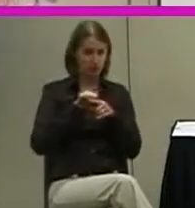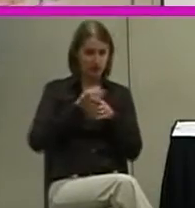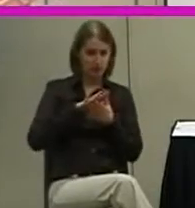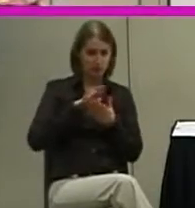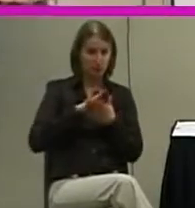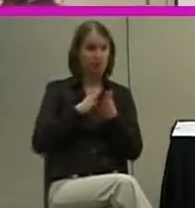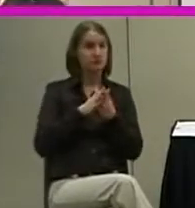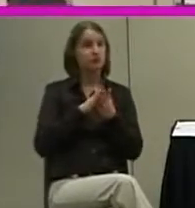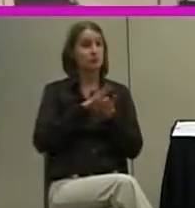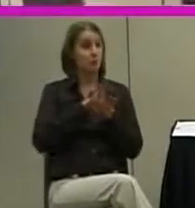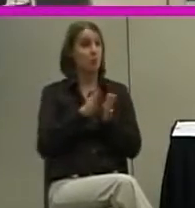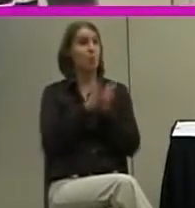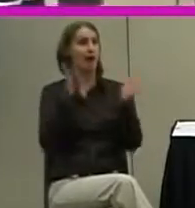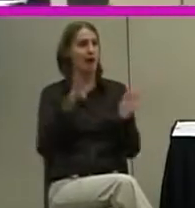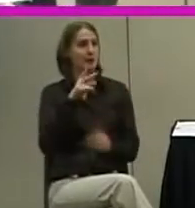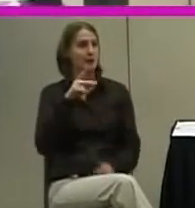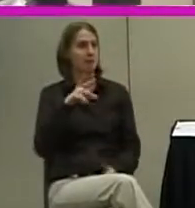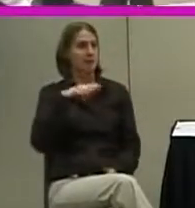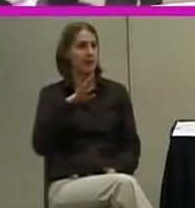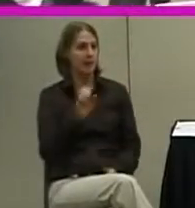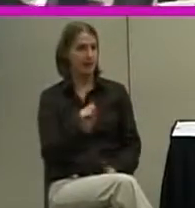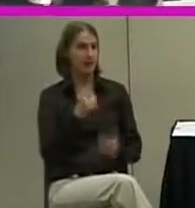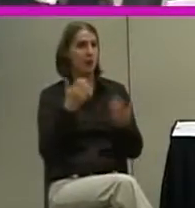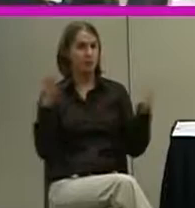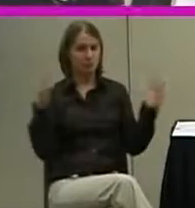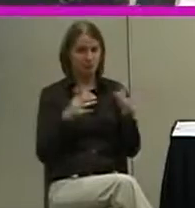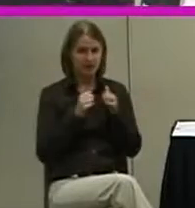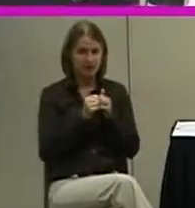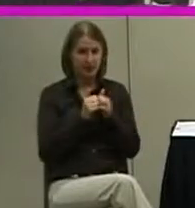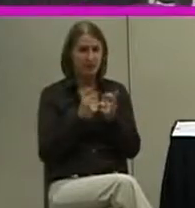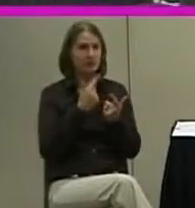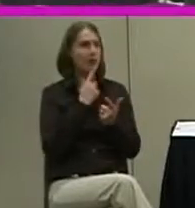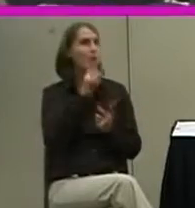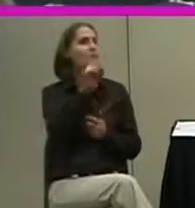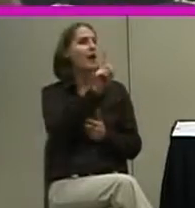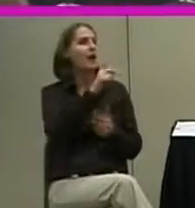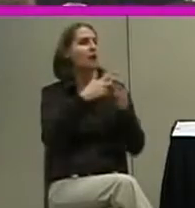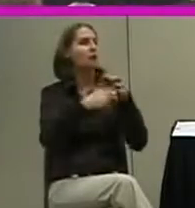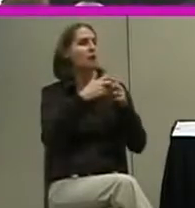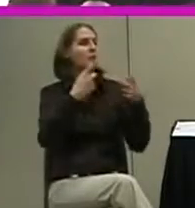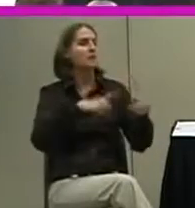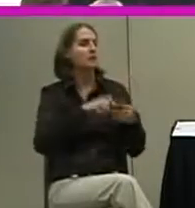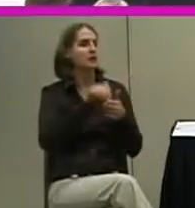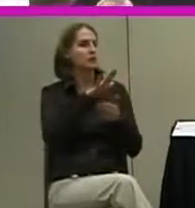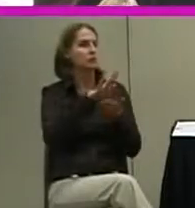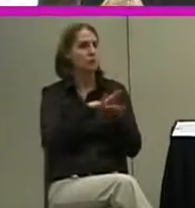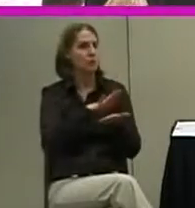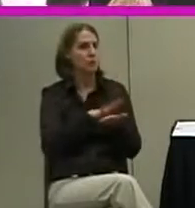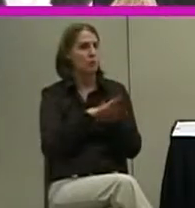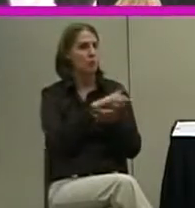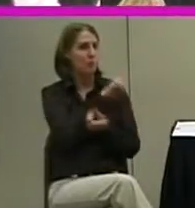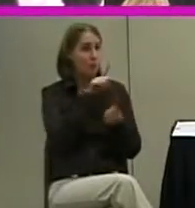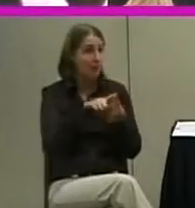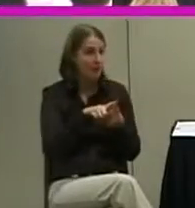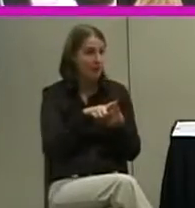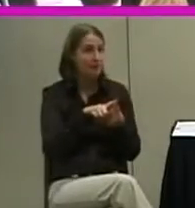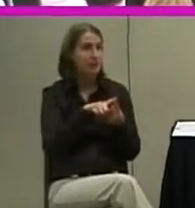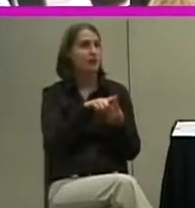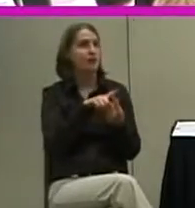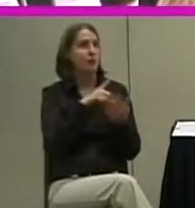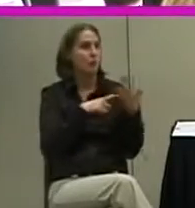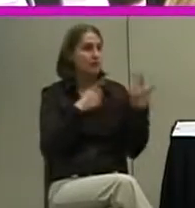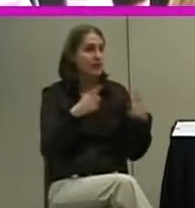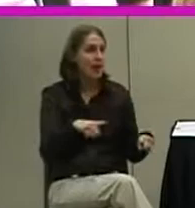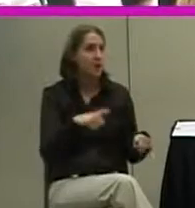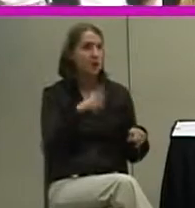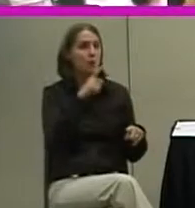school-wide PBS, the first thing we do is bring everybody together and say, where do things happen in your school? When do they happen there? What's happening?